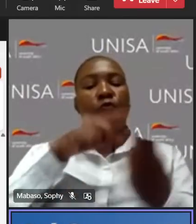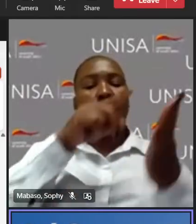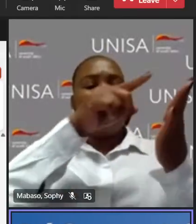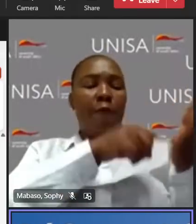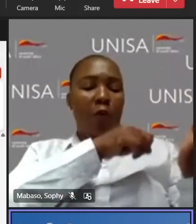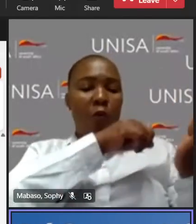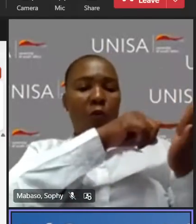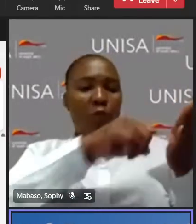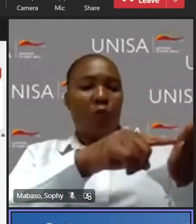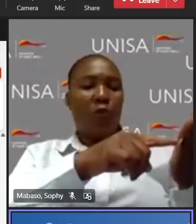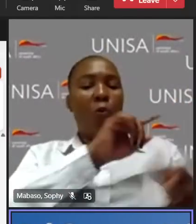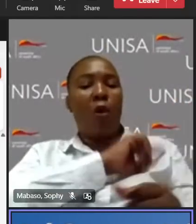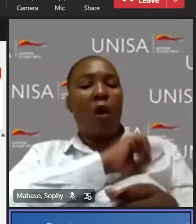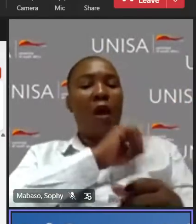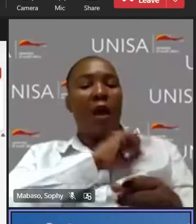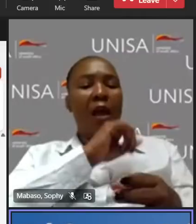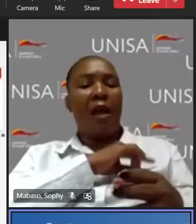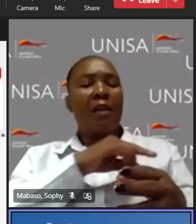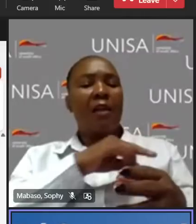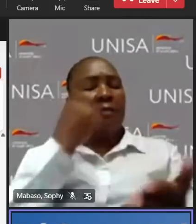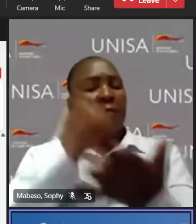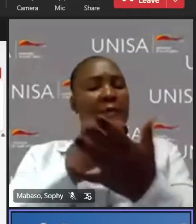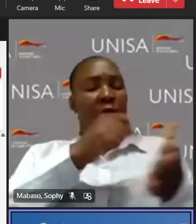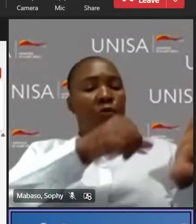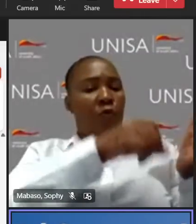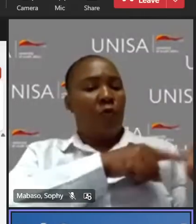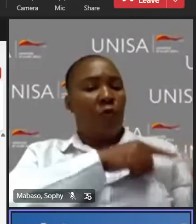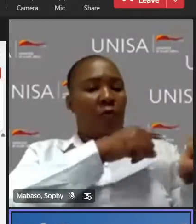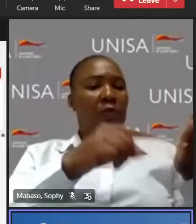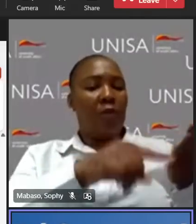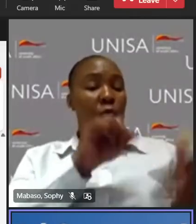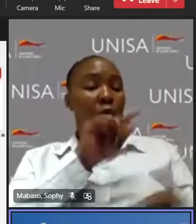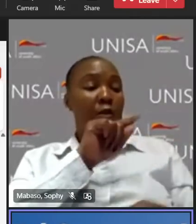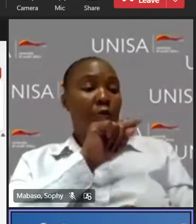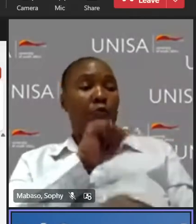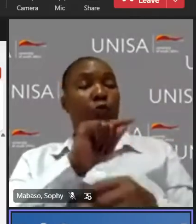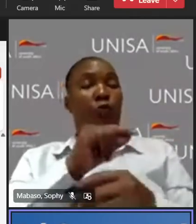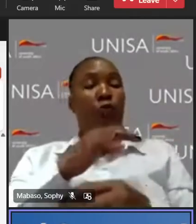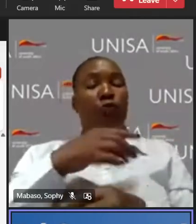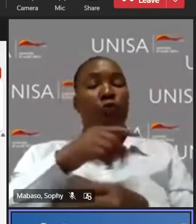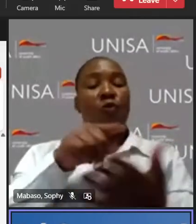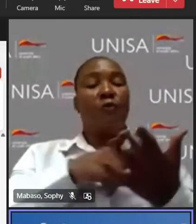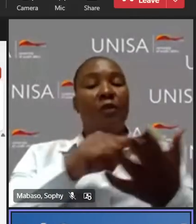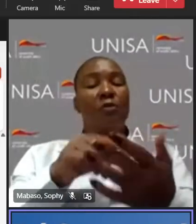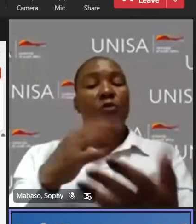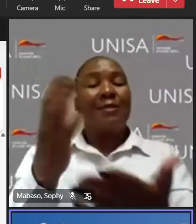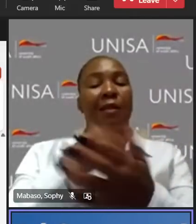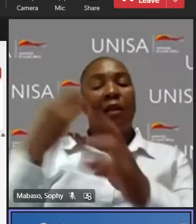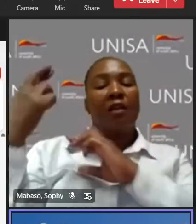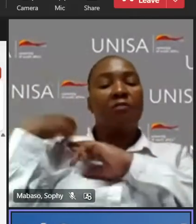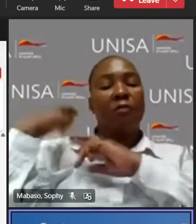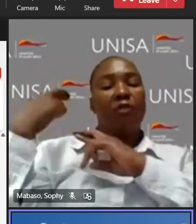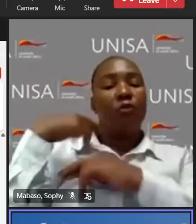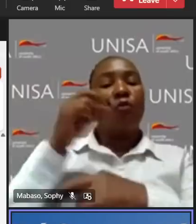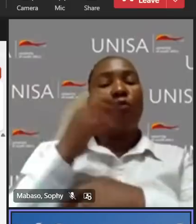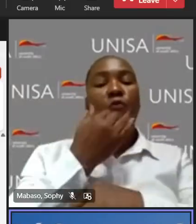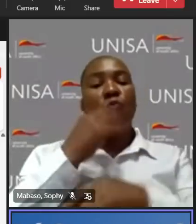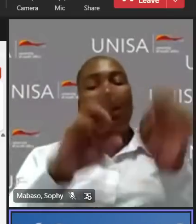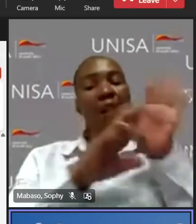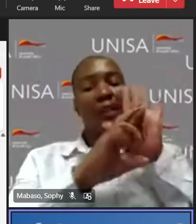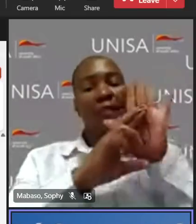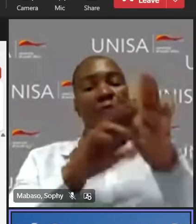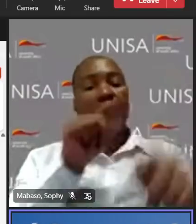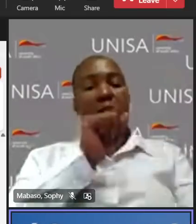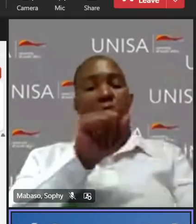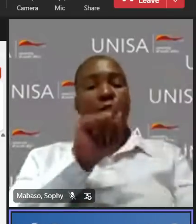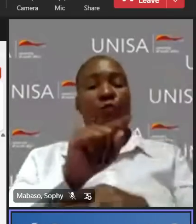because it's a privilege to vote. And with your vote, you take responsibility of who will represent you.